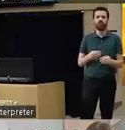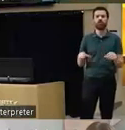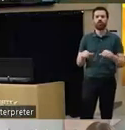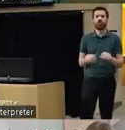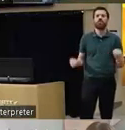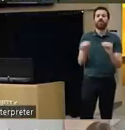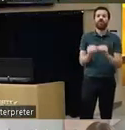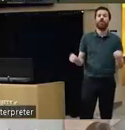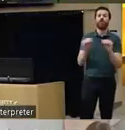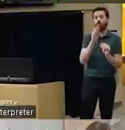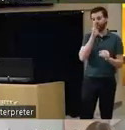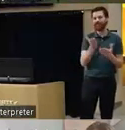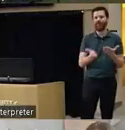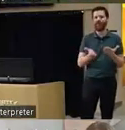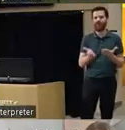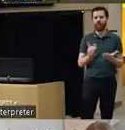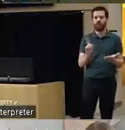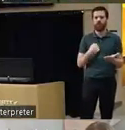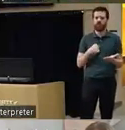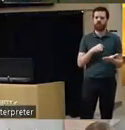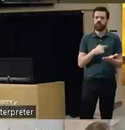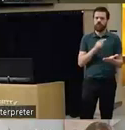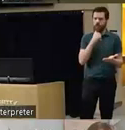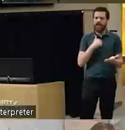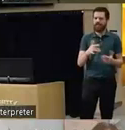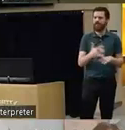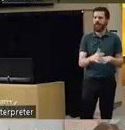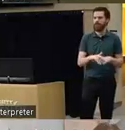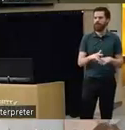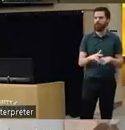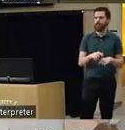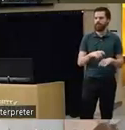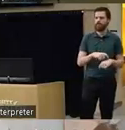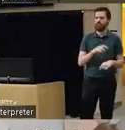direct service to the point that we don't have that availability or free time.